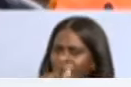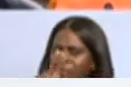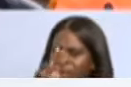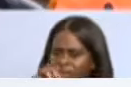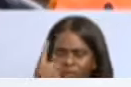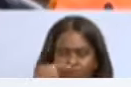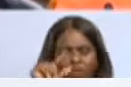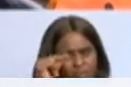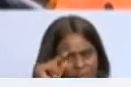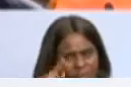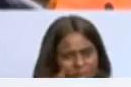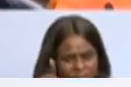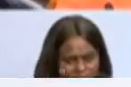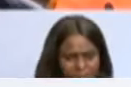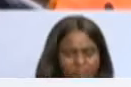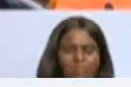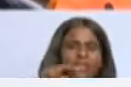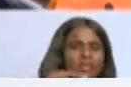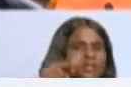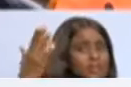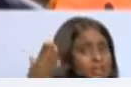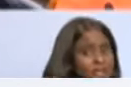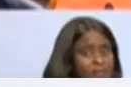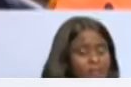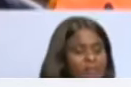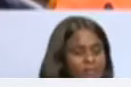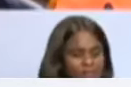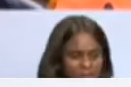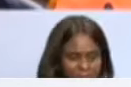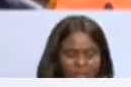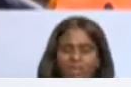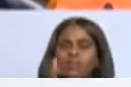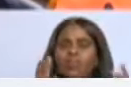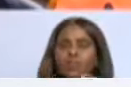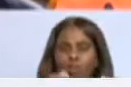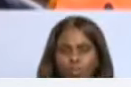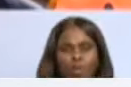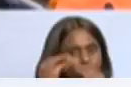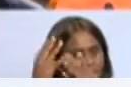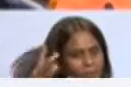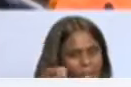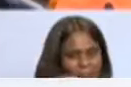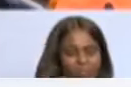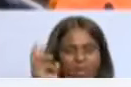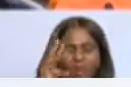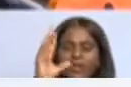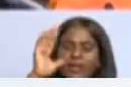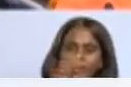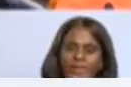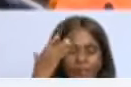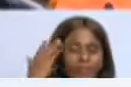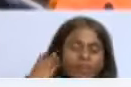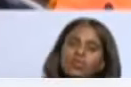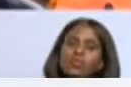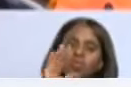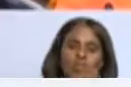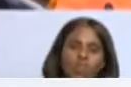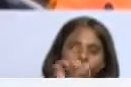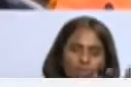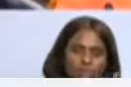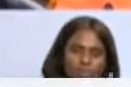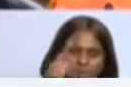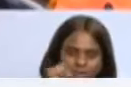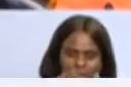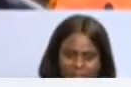minerals and our natural resources. This is further expected to reduce exploration costs because now we will